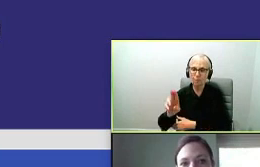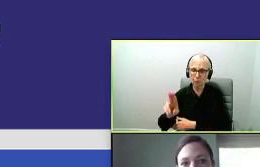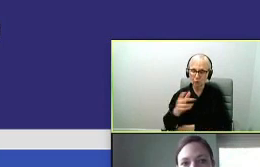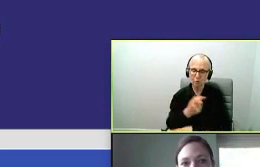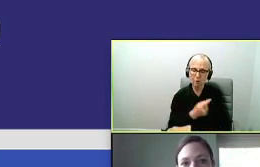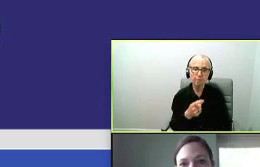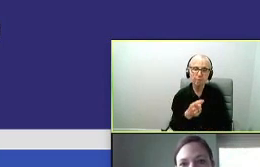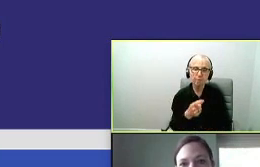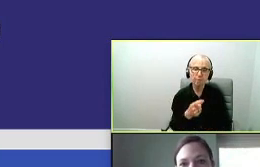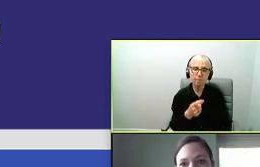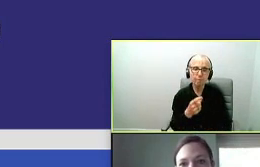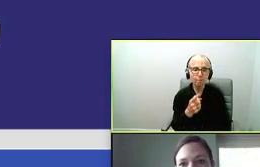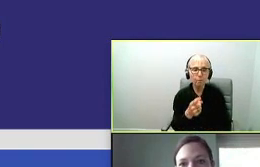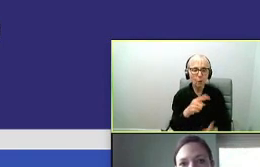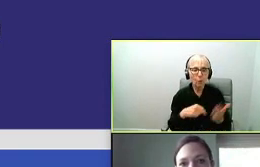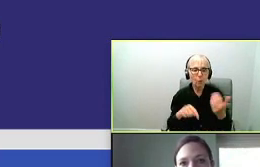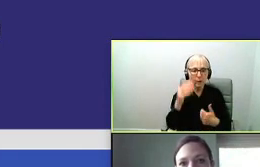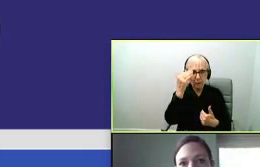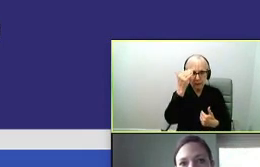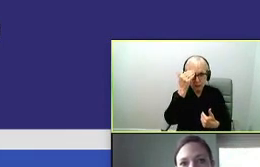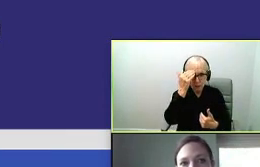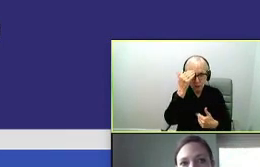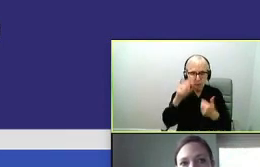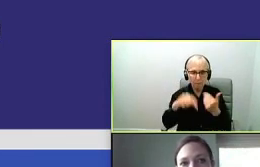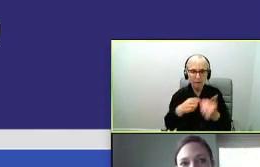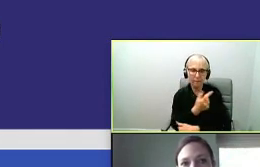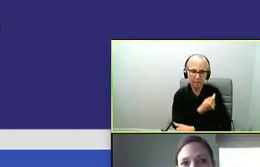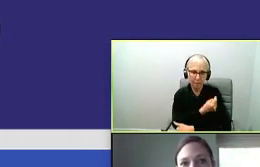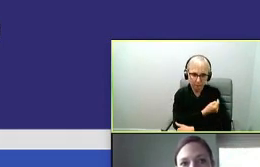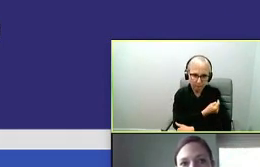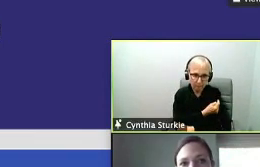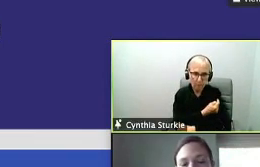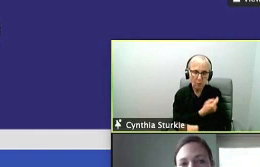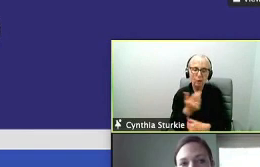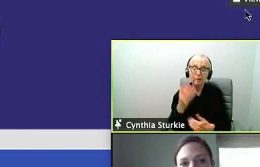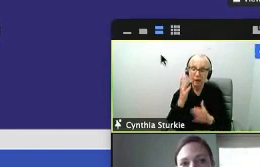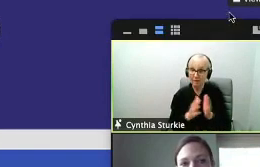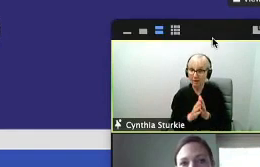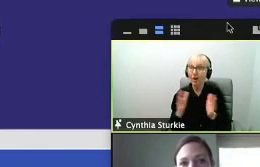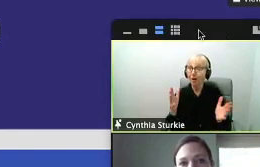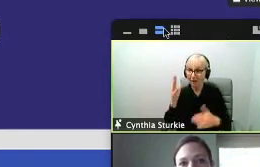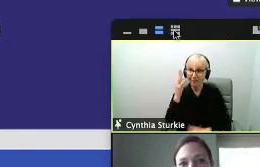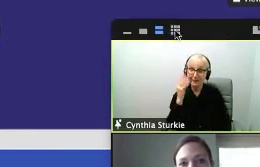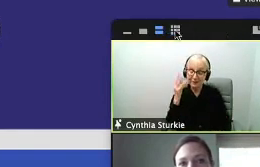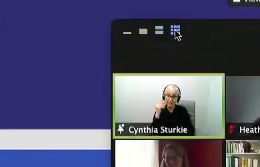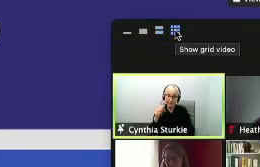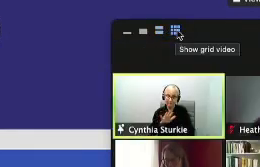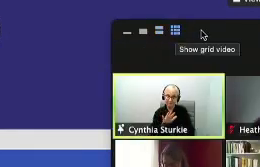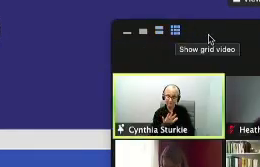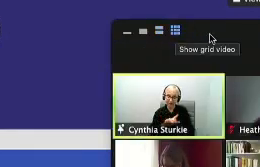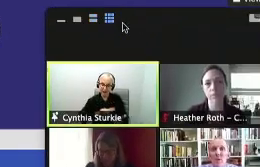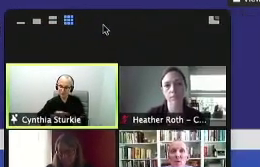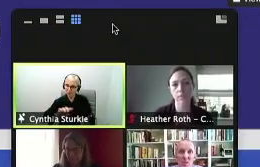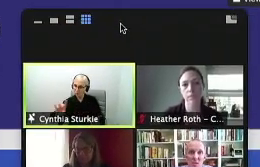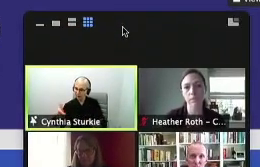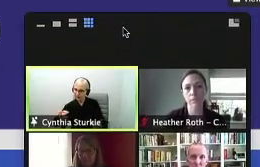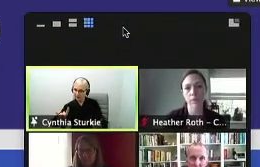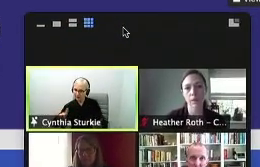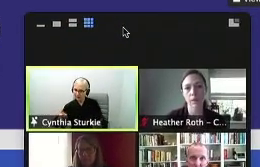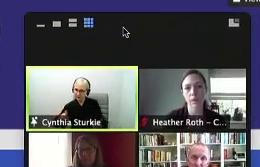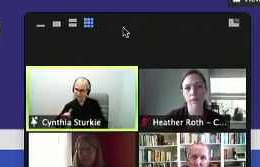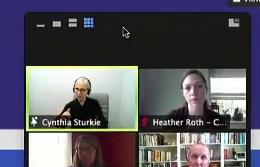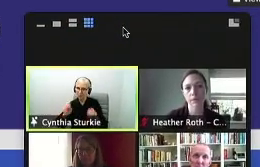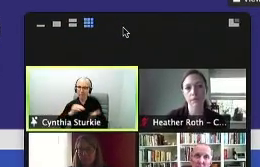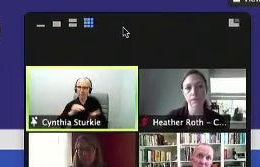Well, what do we know about this vaccine? Well, we have a lot of experience, of course, for children 5 through 18 with millions of